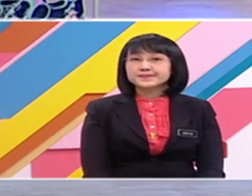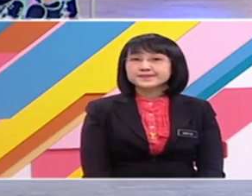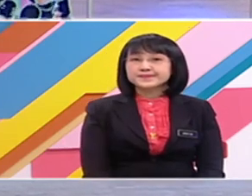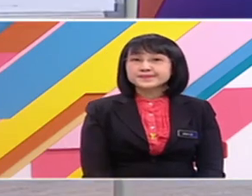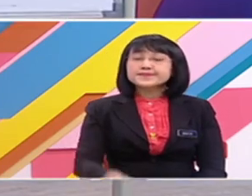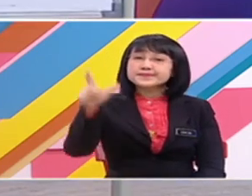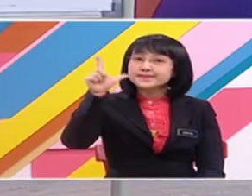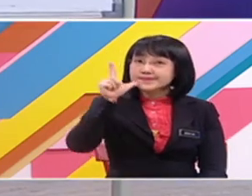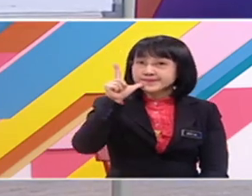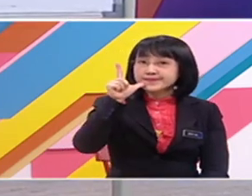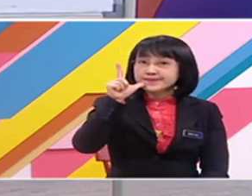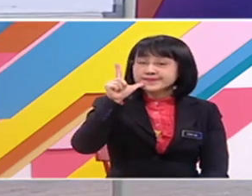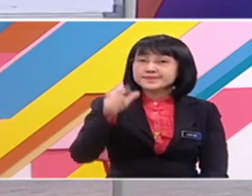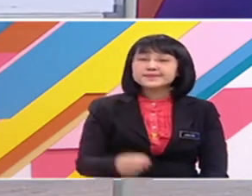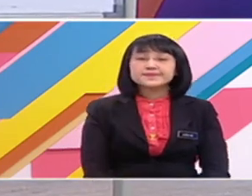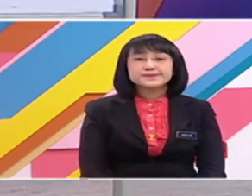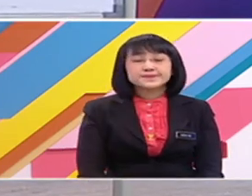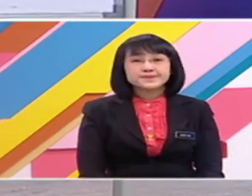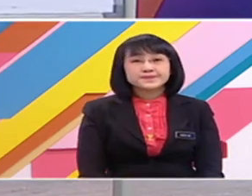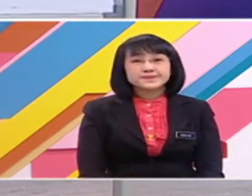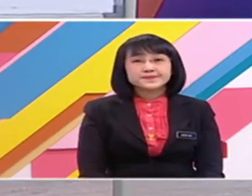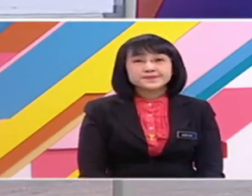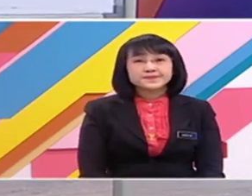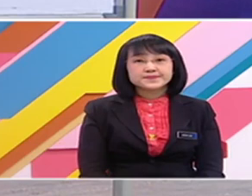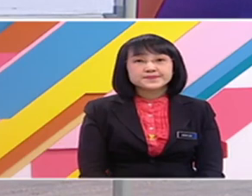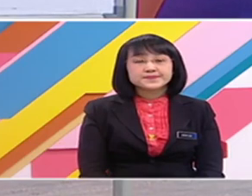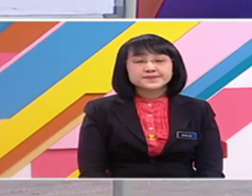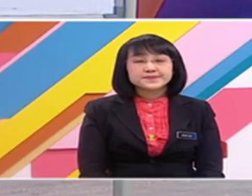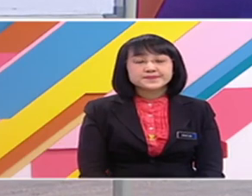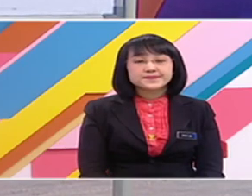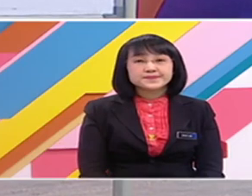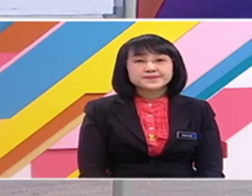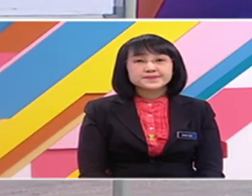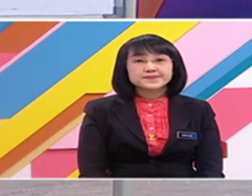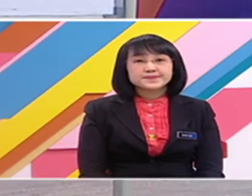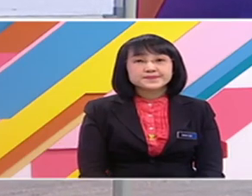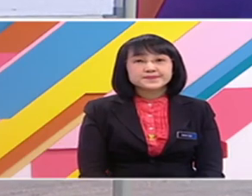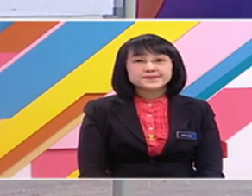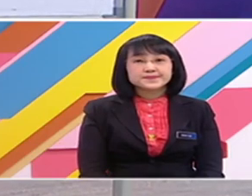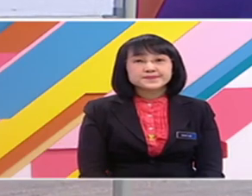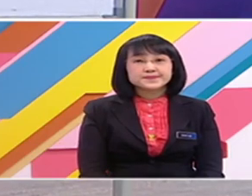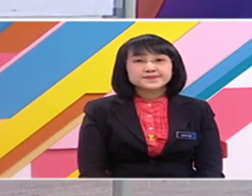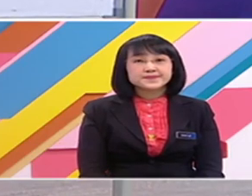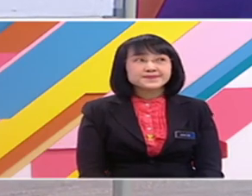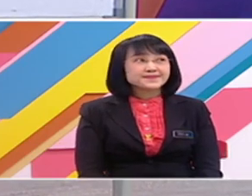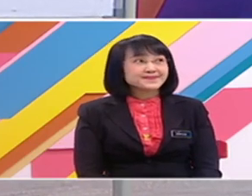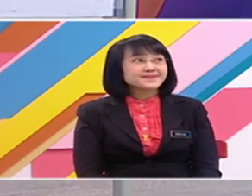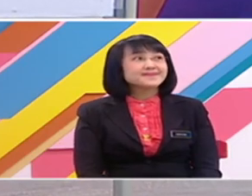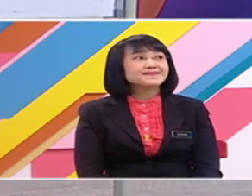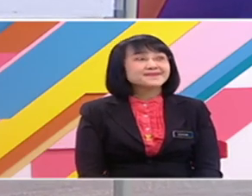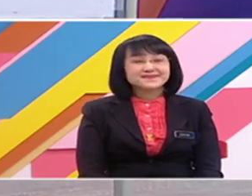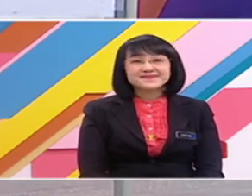Okay, Laila. Laila is actually one of her friend. Okay. Love to call her Laila. Laila.